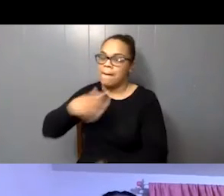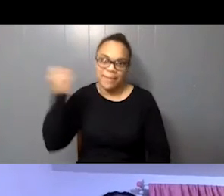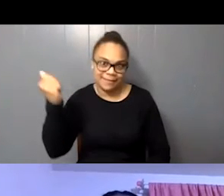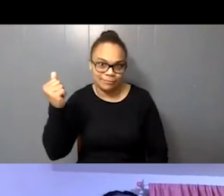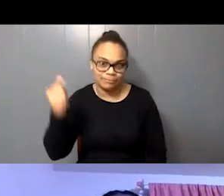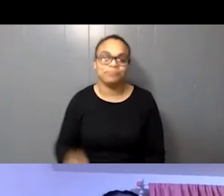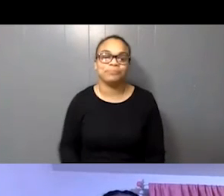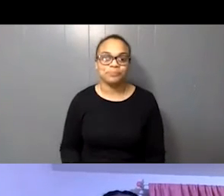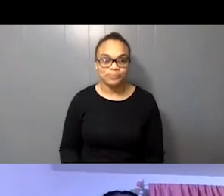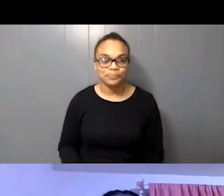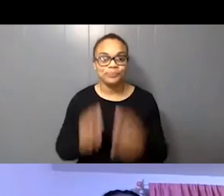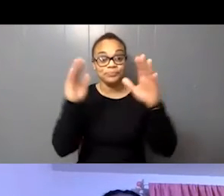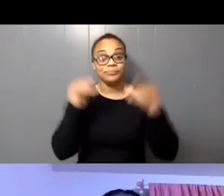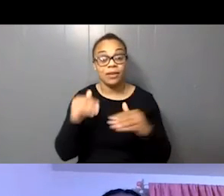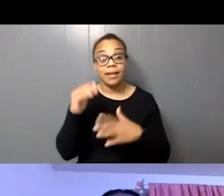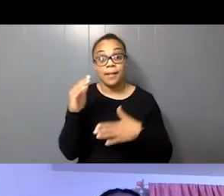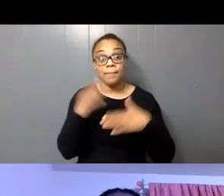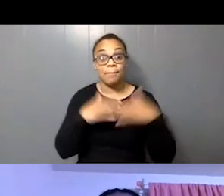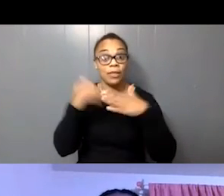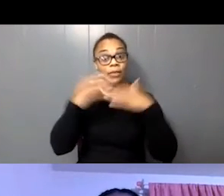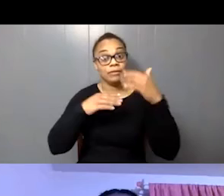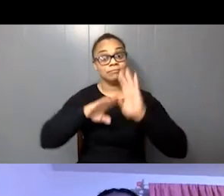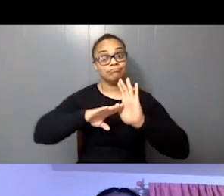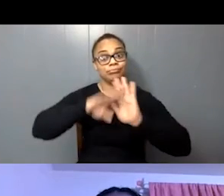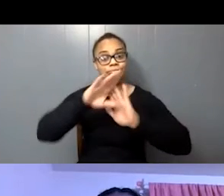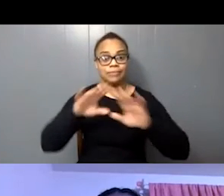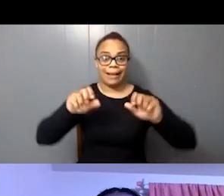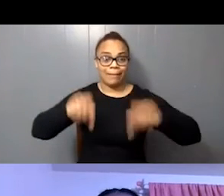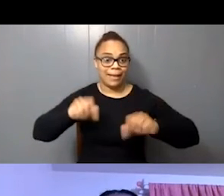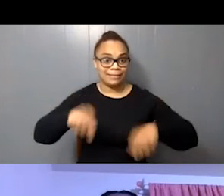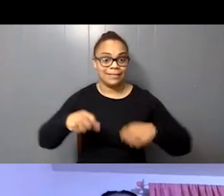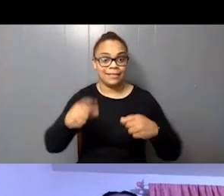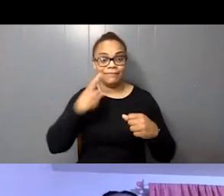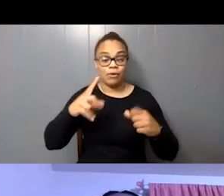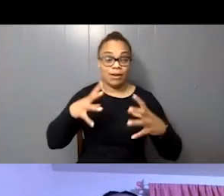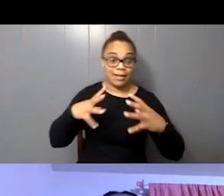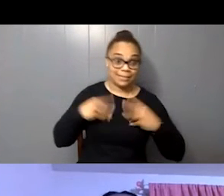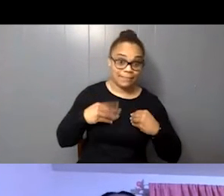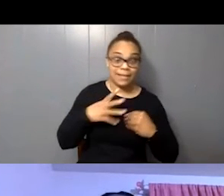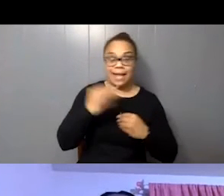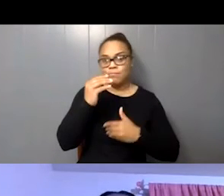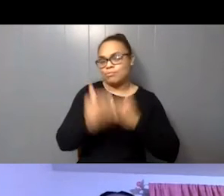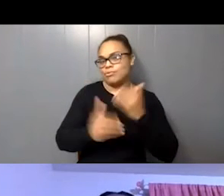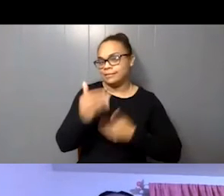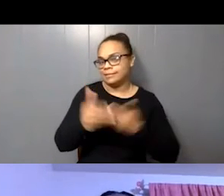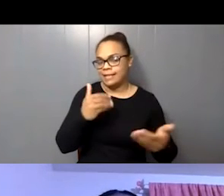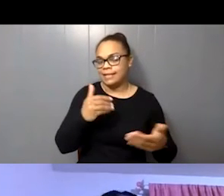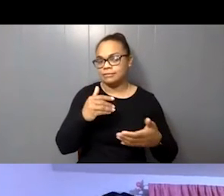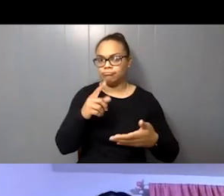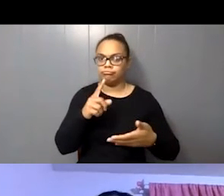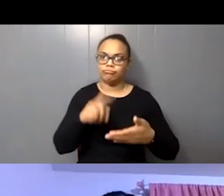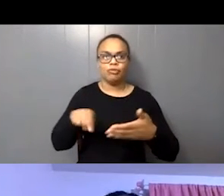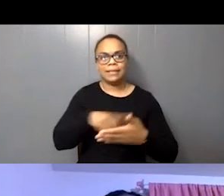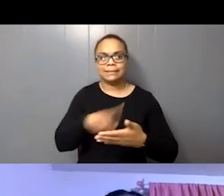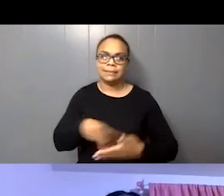Build capacity and take and process constructive criticism. So a lot of people are like